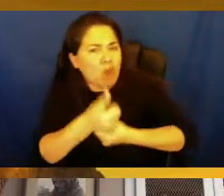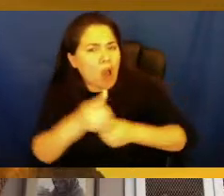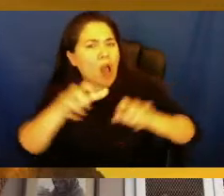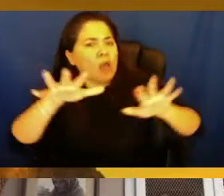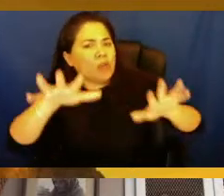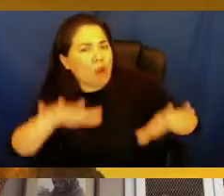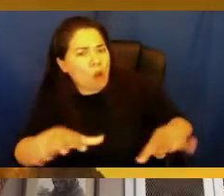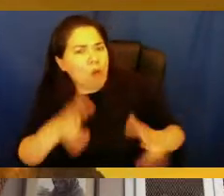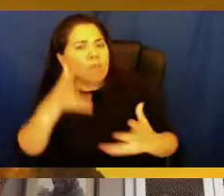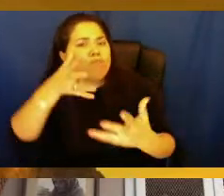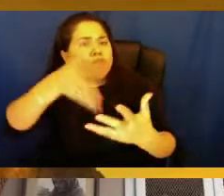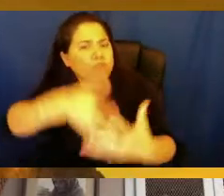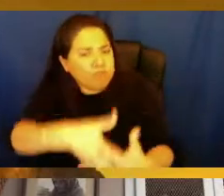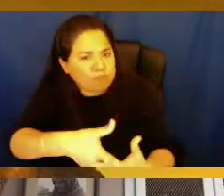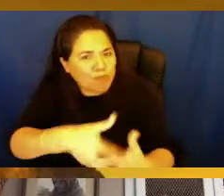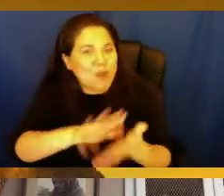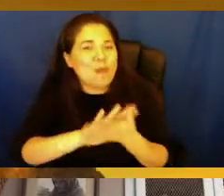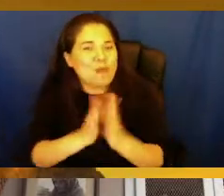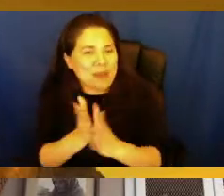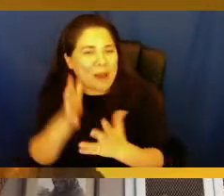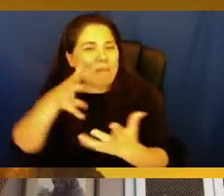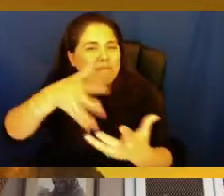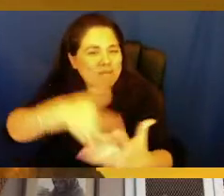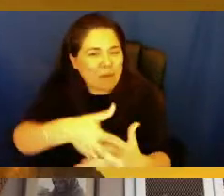can begin to be part of the community, perhaps.